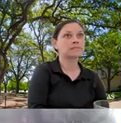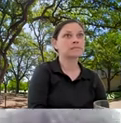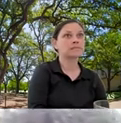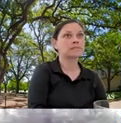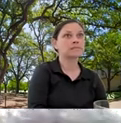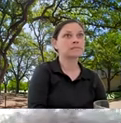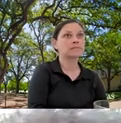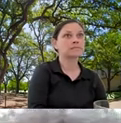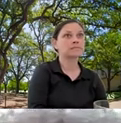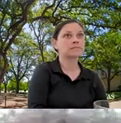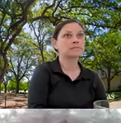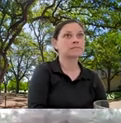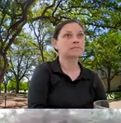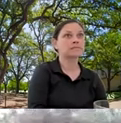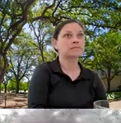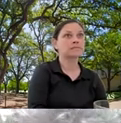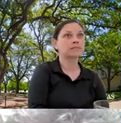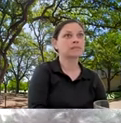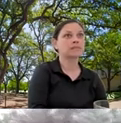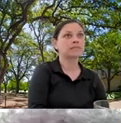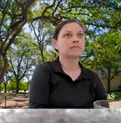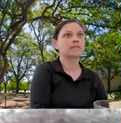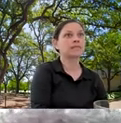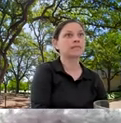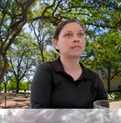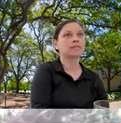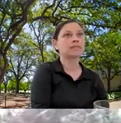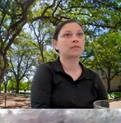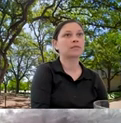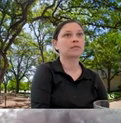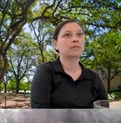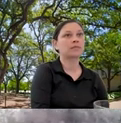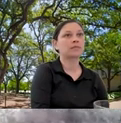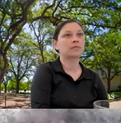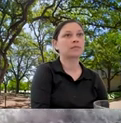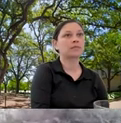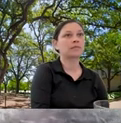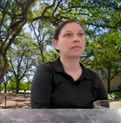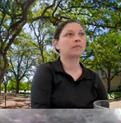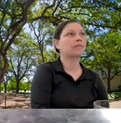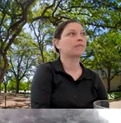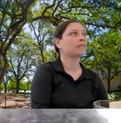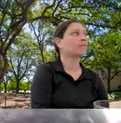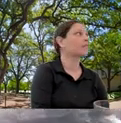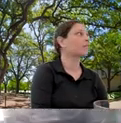is, because this is a PDG grant renewal activity,